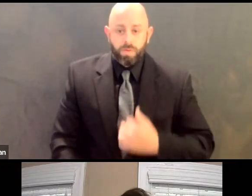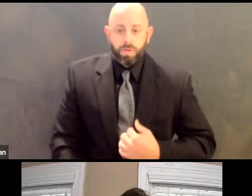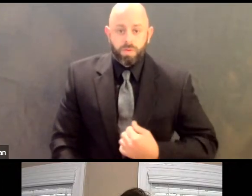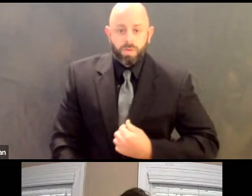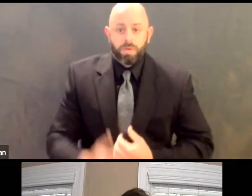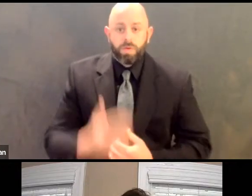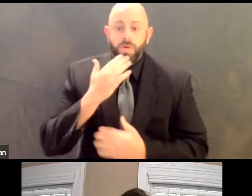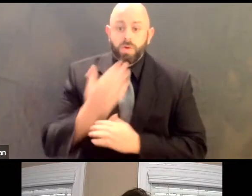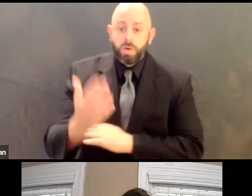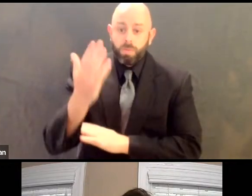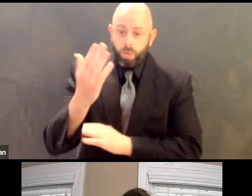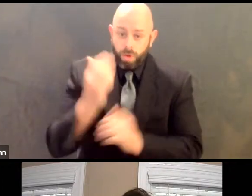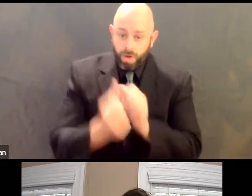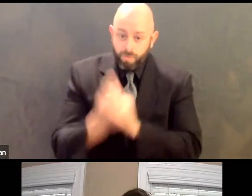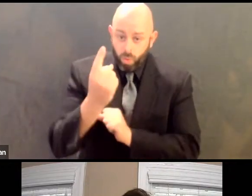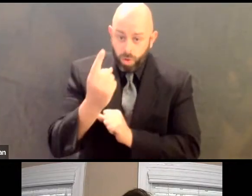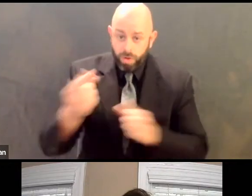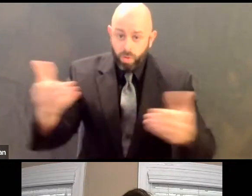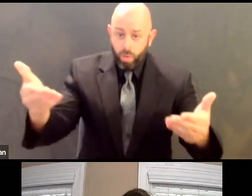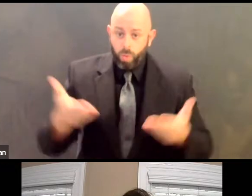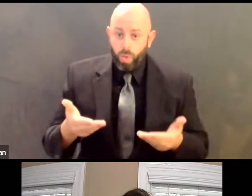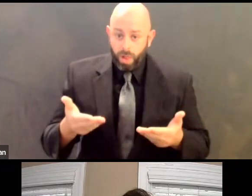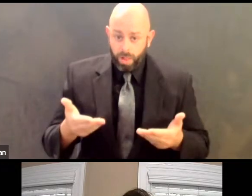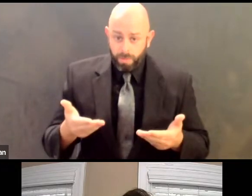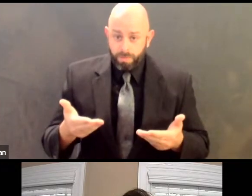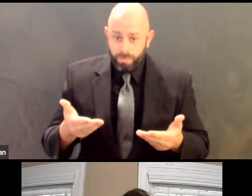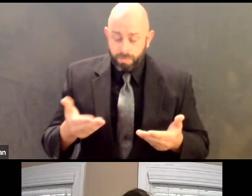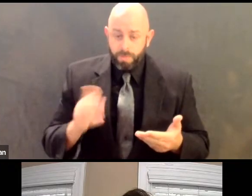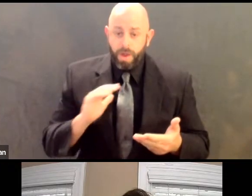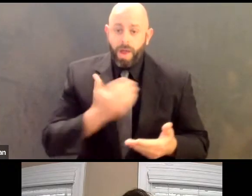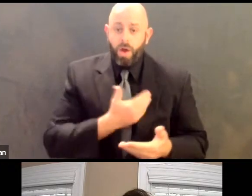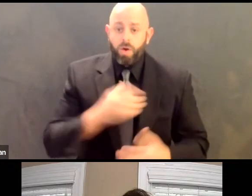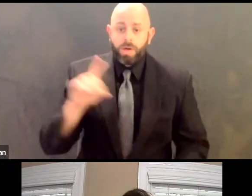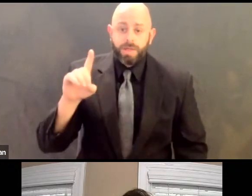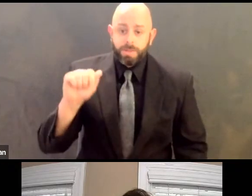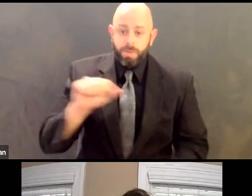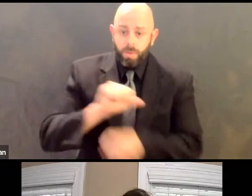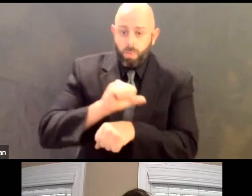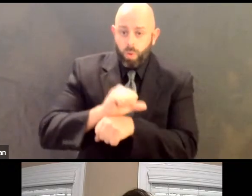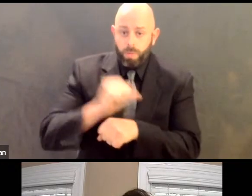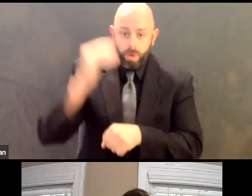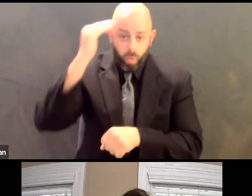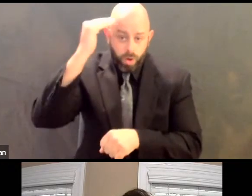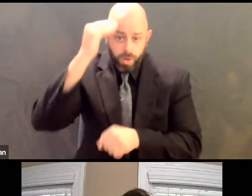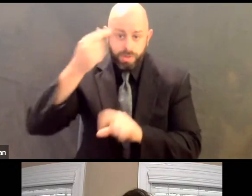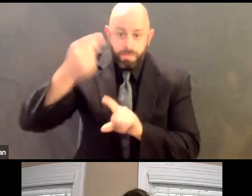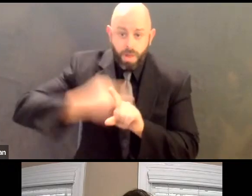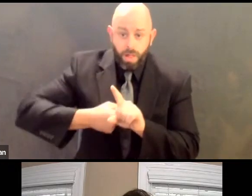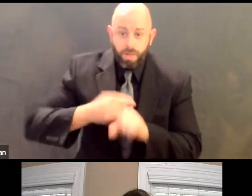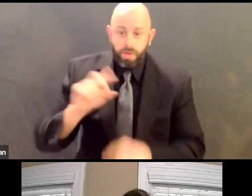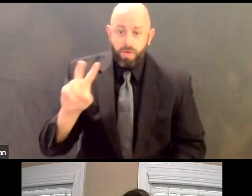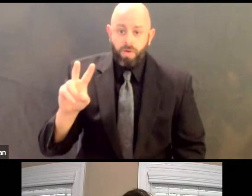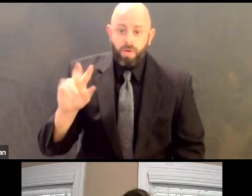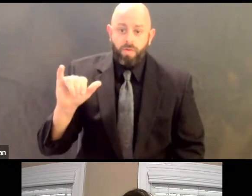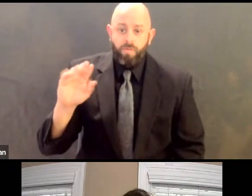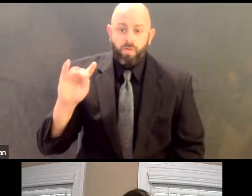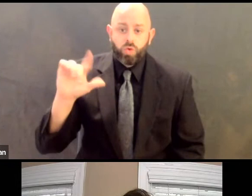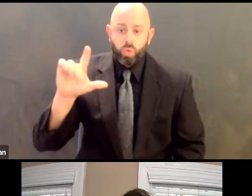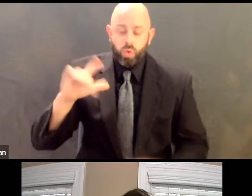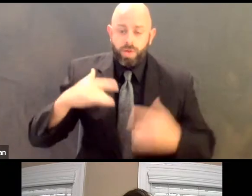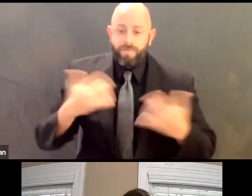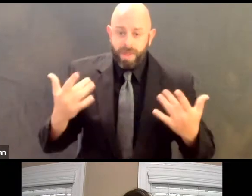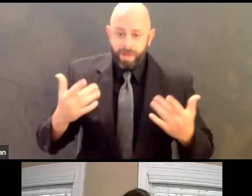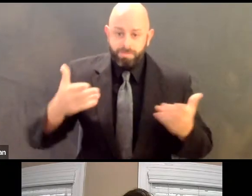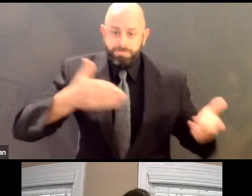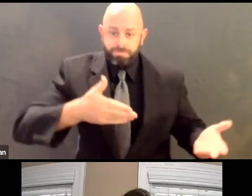Good morning, everybody, and welcome to our Disability Employment Awareness Month virtual event featuring former Iowa Senator